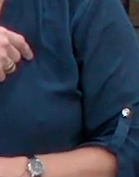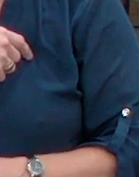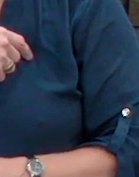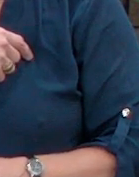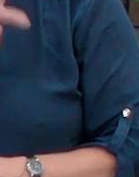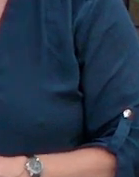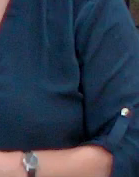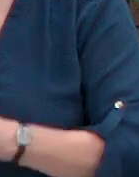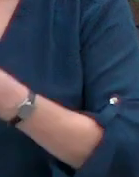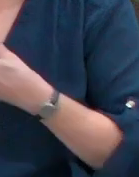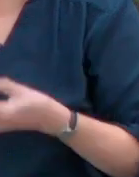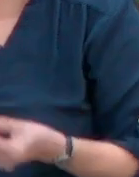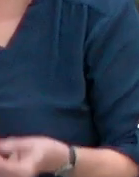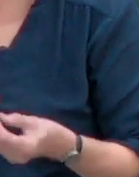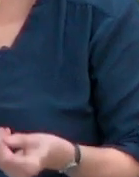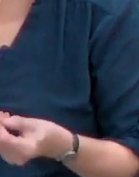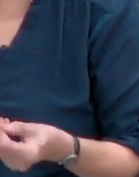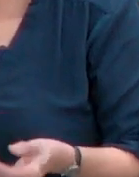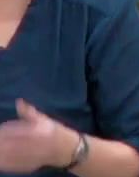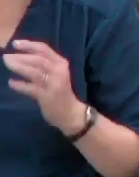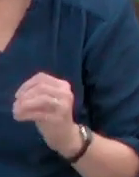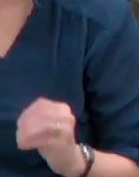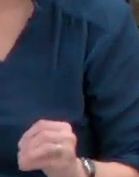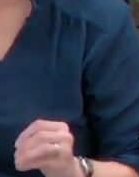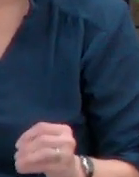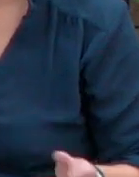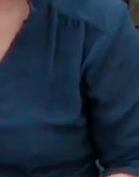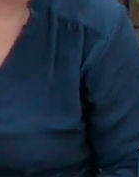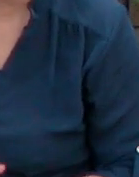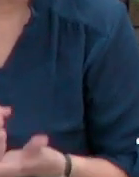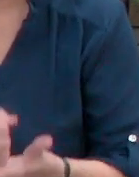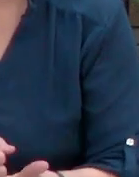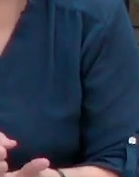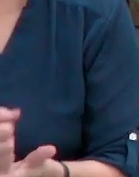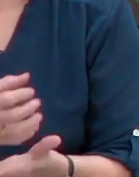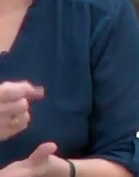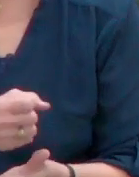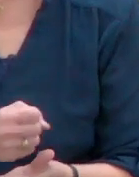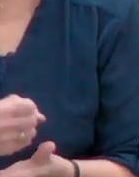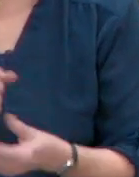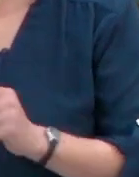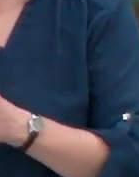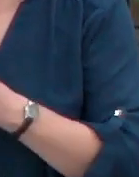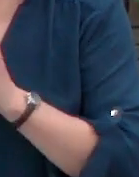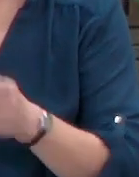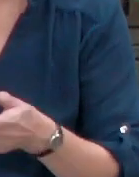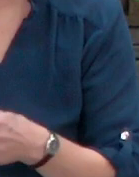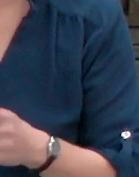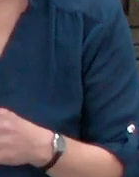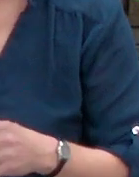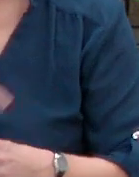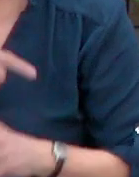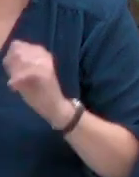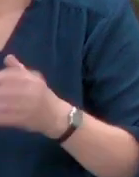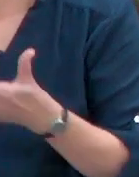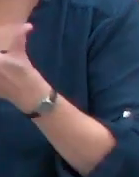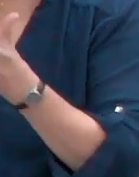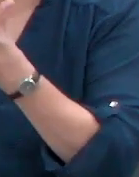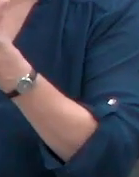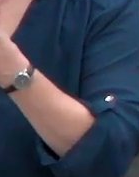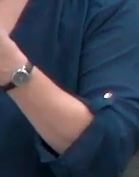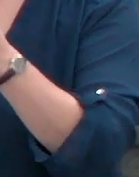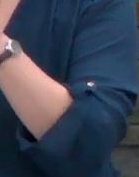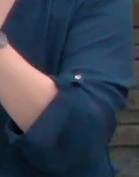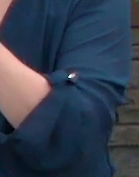nurtured us along, and you've provided the milk and then the meat. Lord, that we might know you, that we